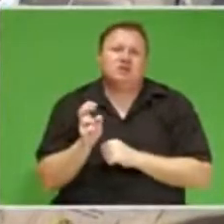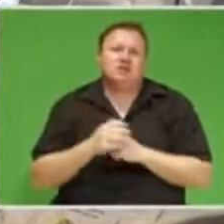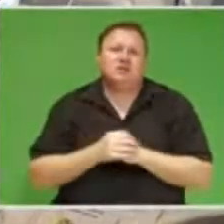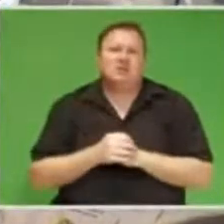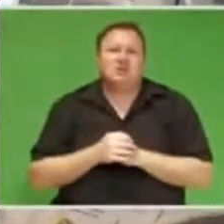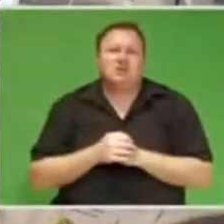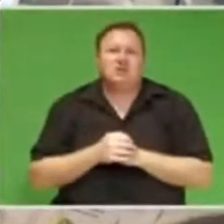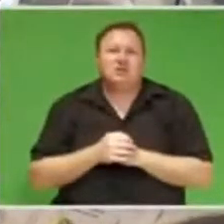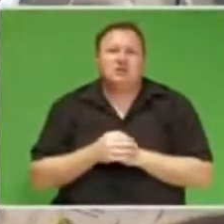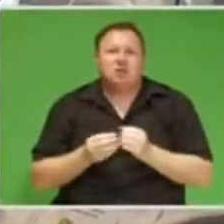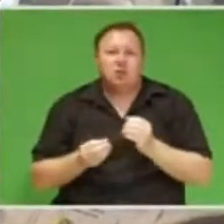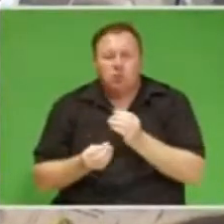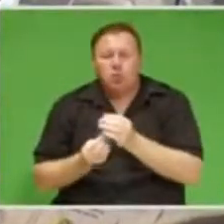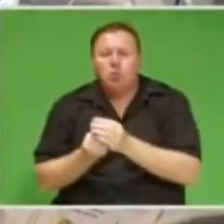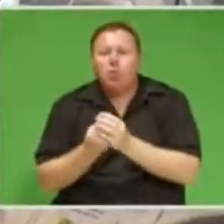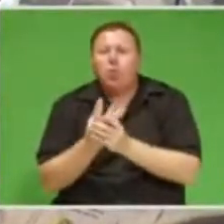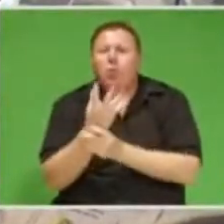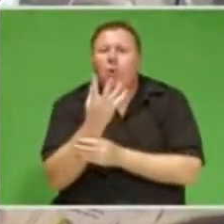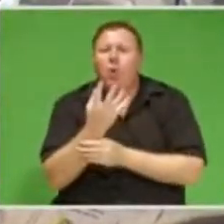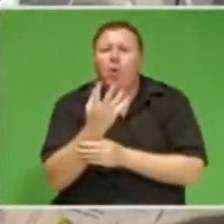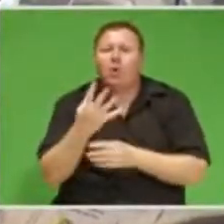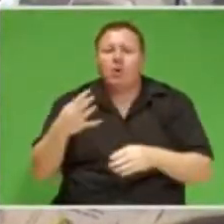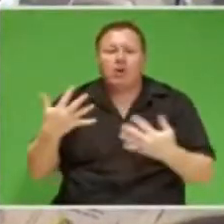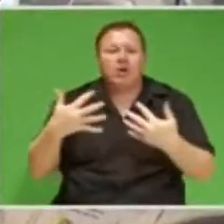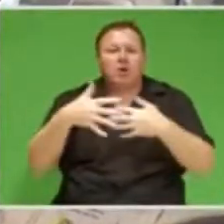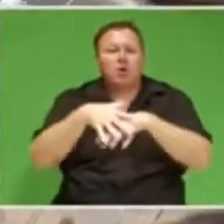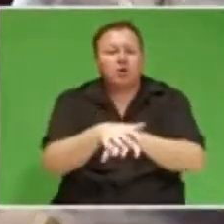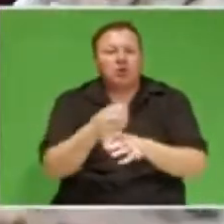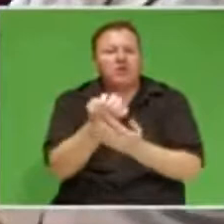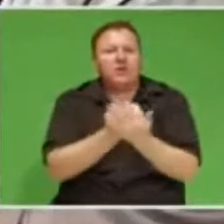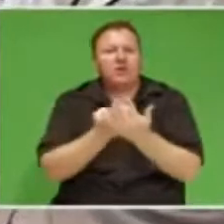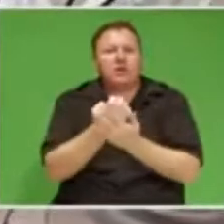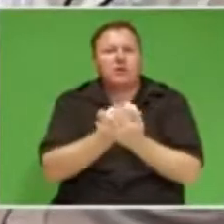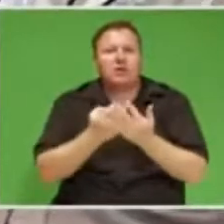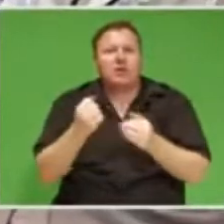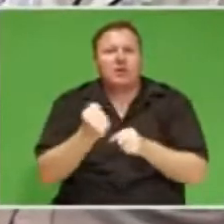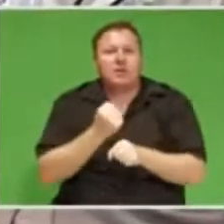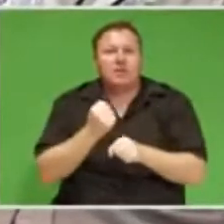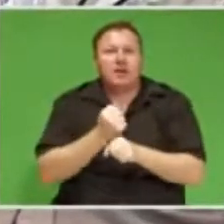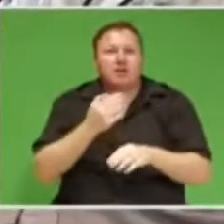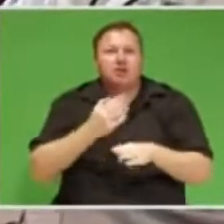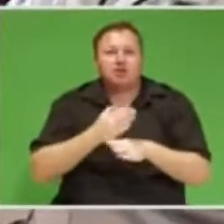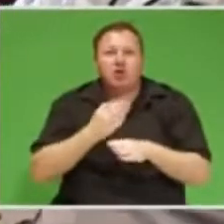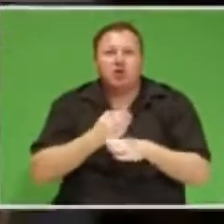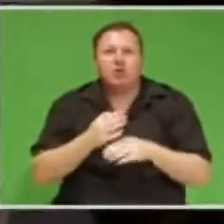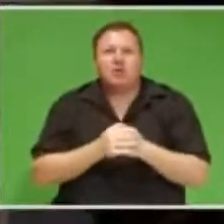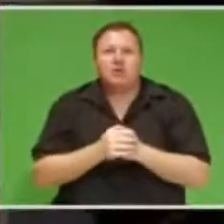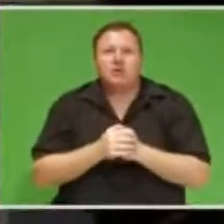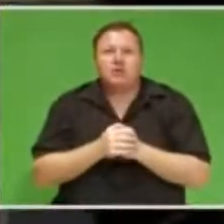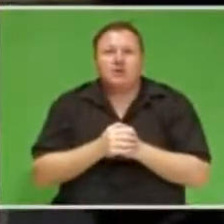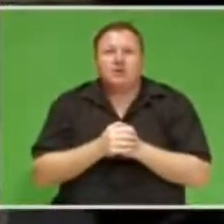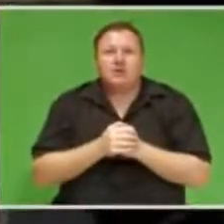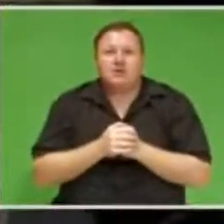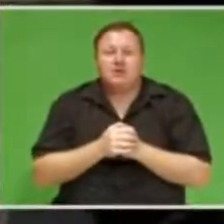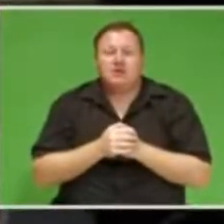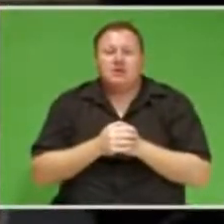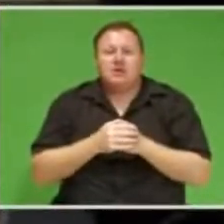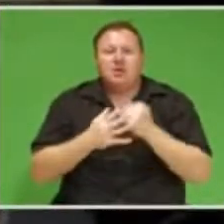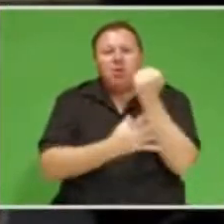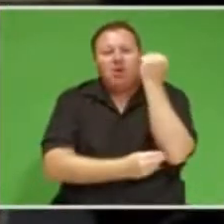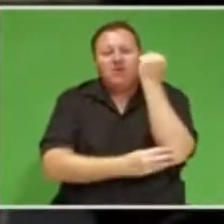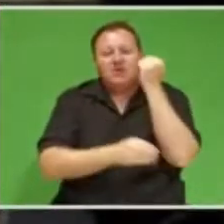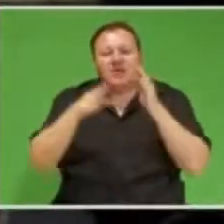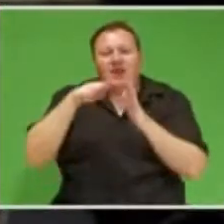to grow an inclusive economy that creates jobs and reduces poverty will